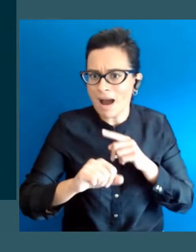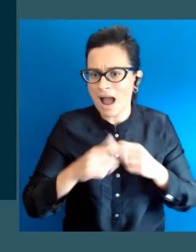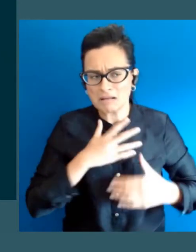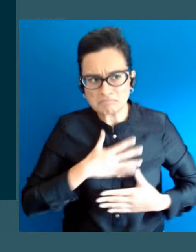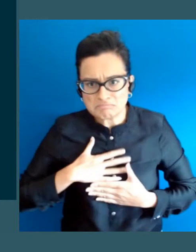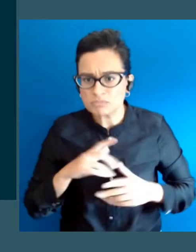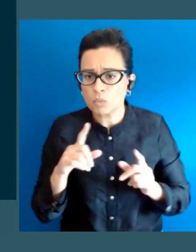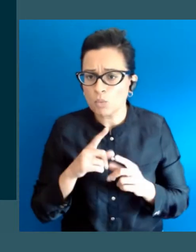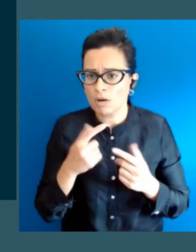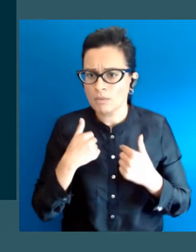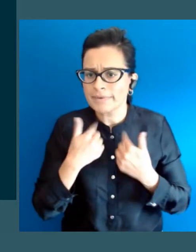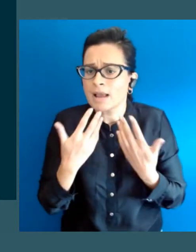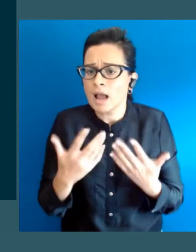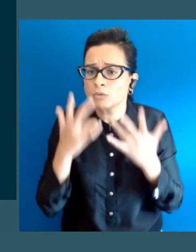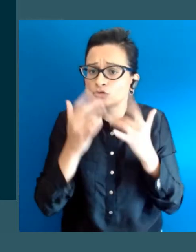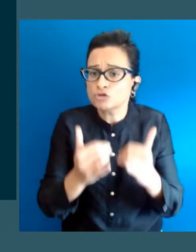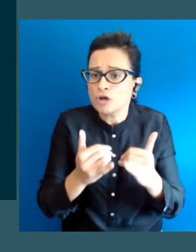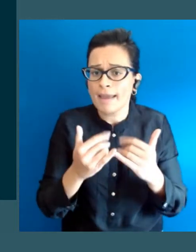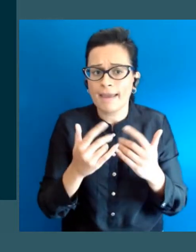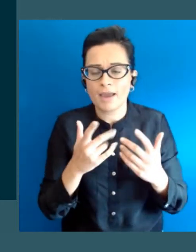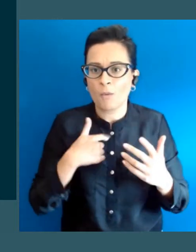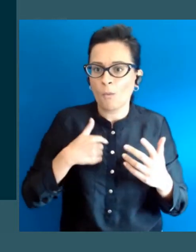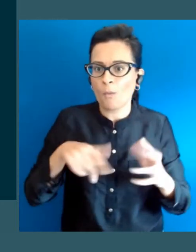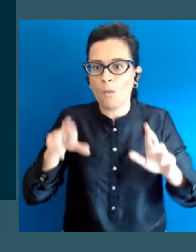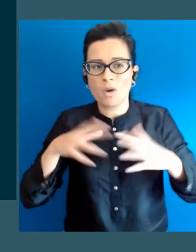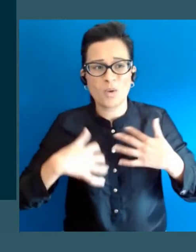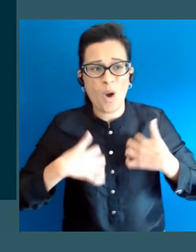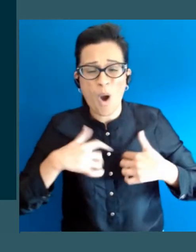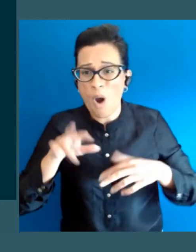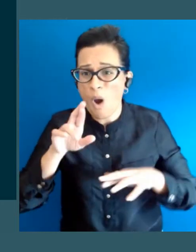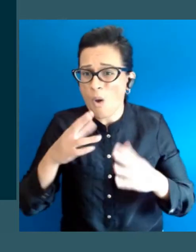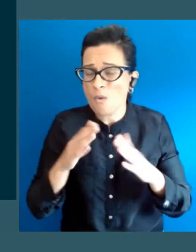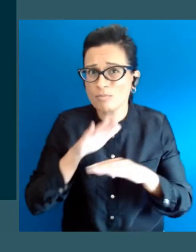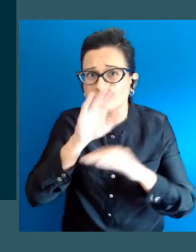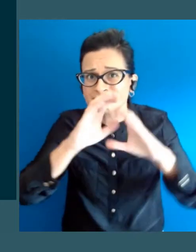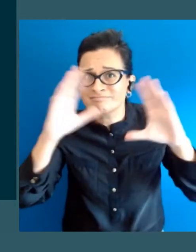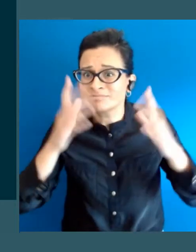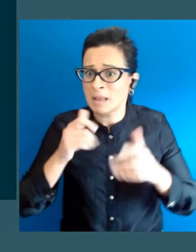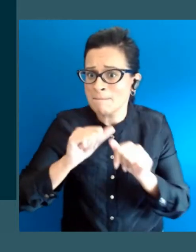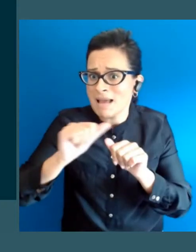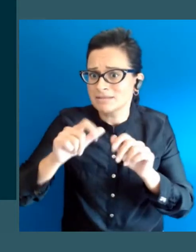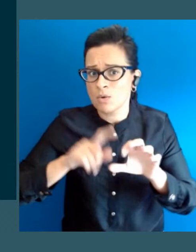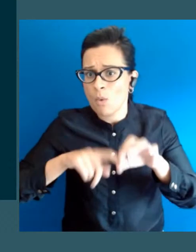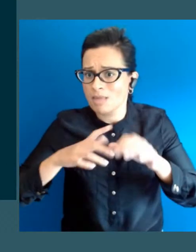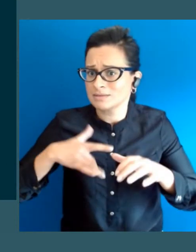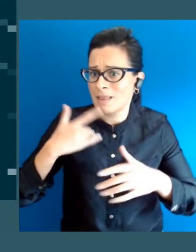done, and you know, what is the way forward here?